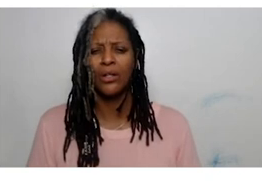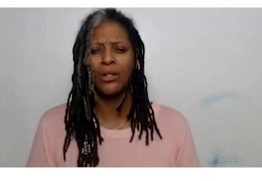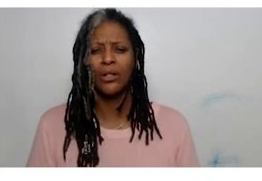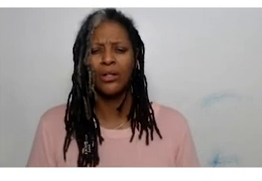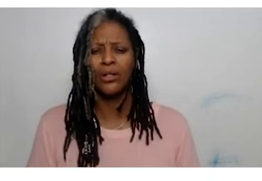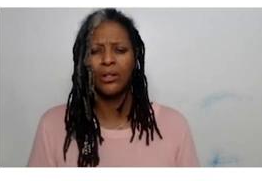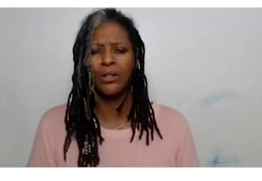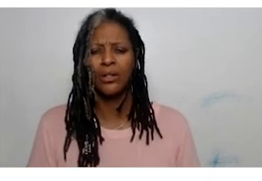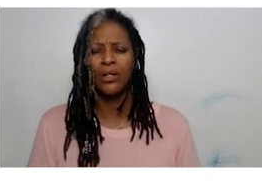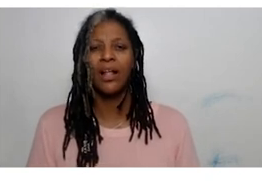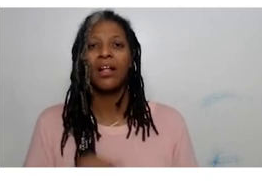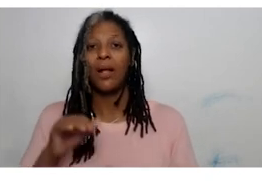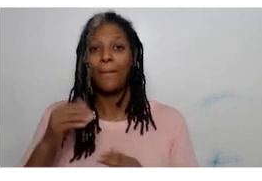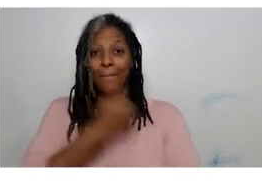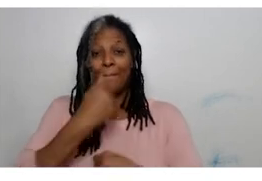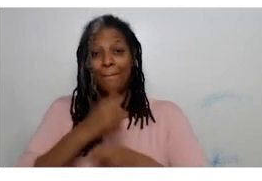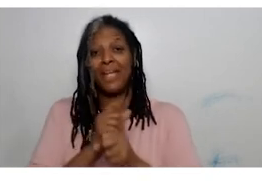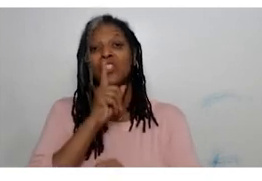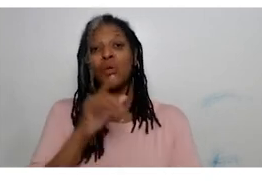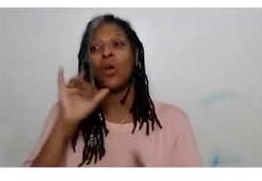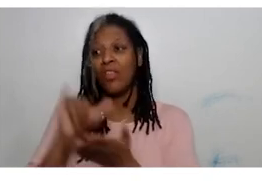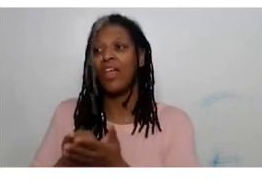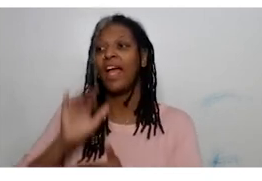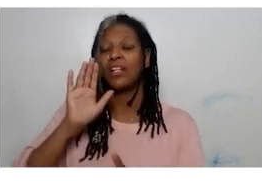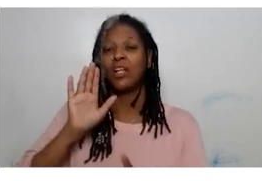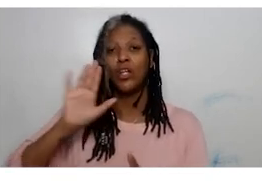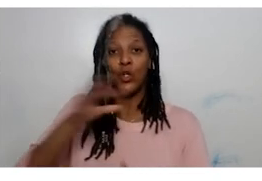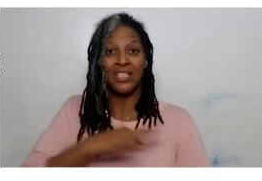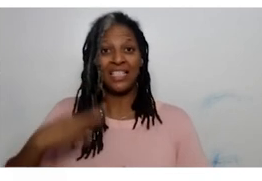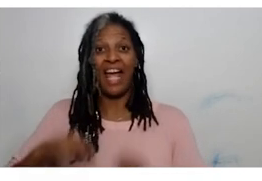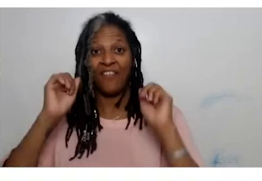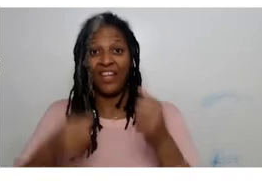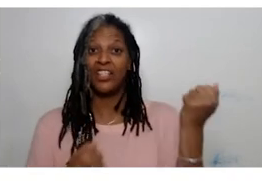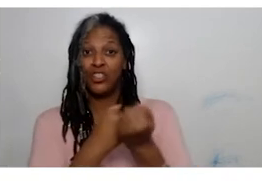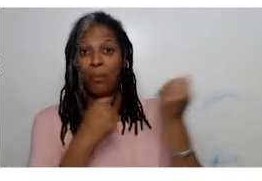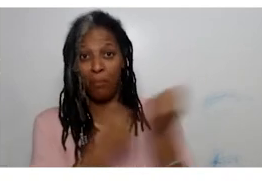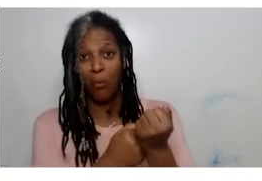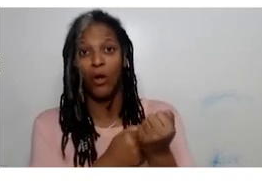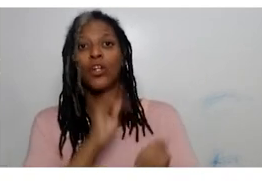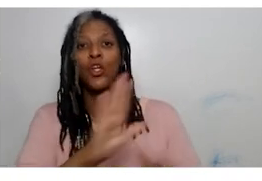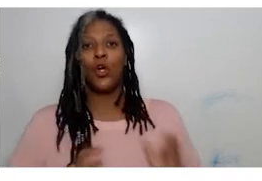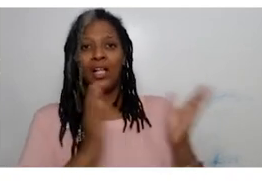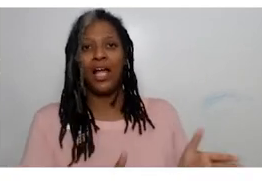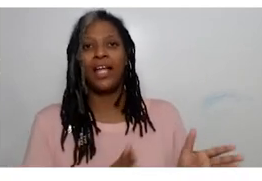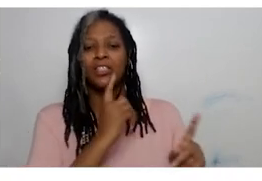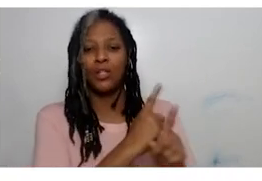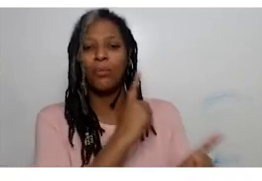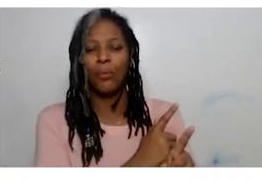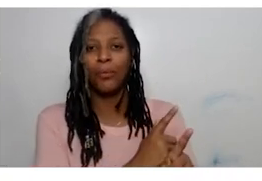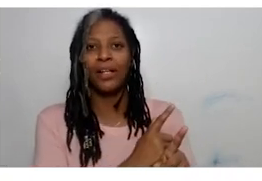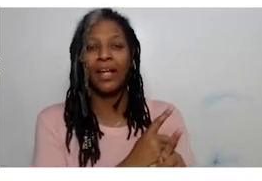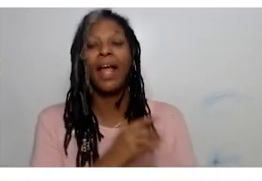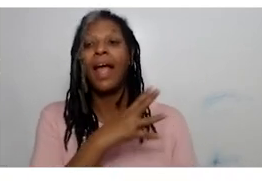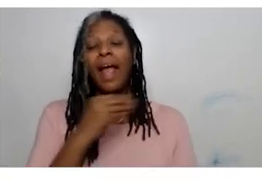they're affirming and that they are able to affirm their clients that are also in the community. And recognize again that the learning never stops. How